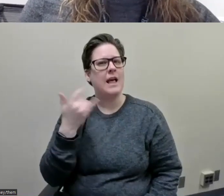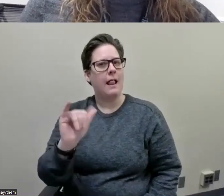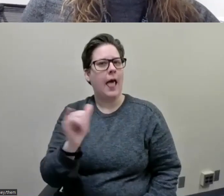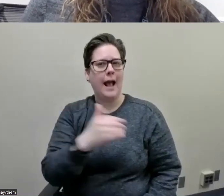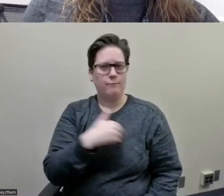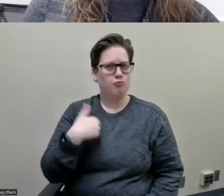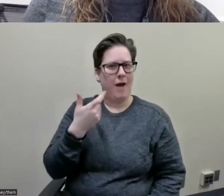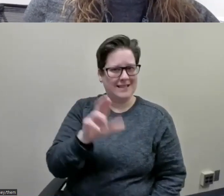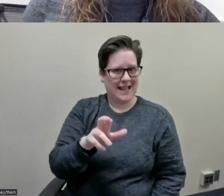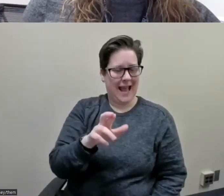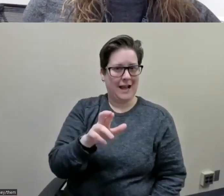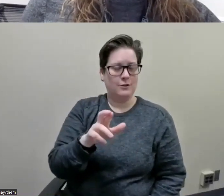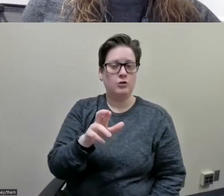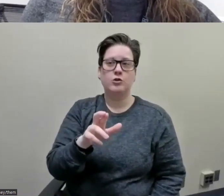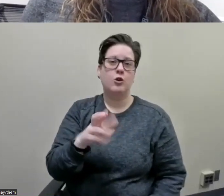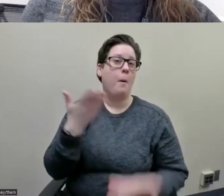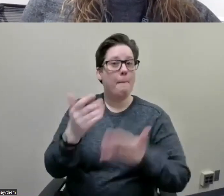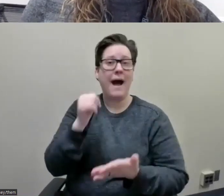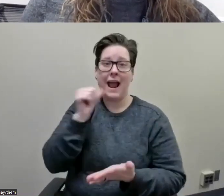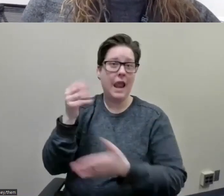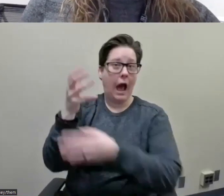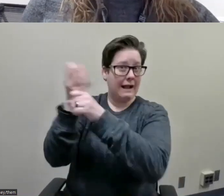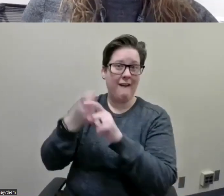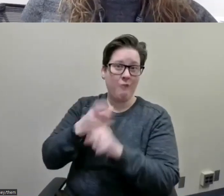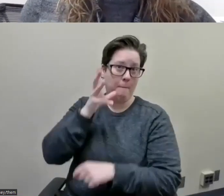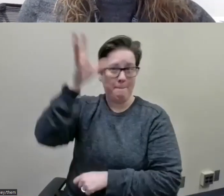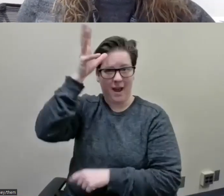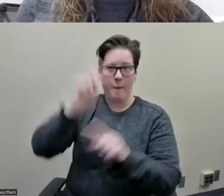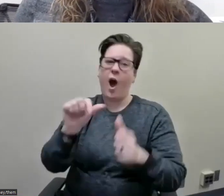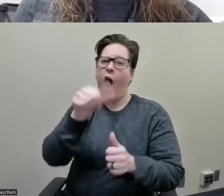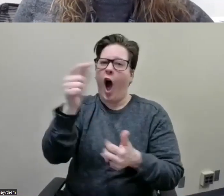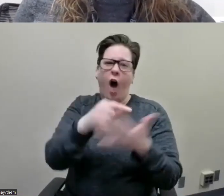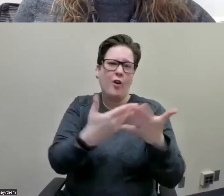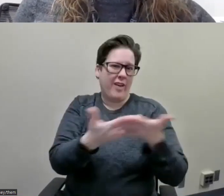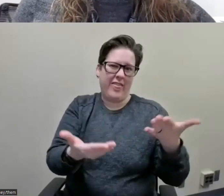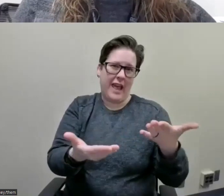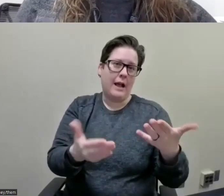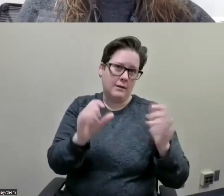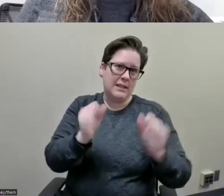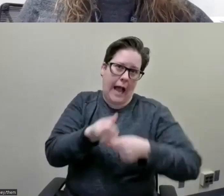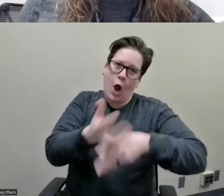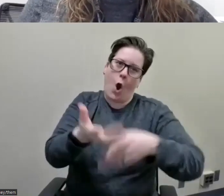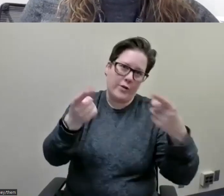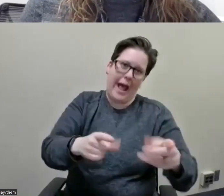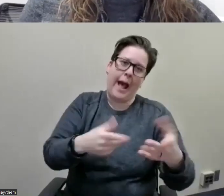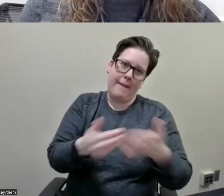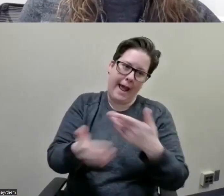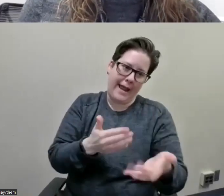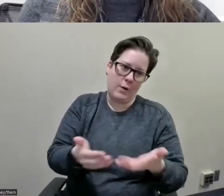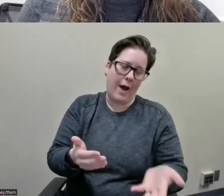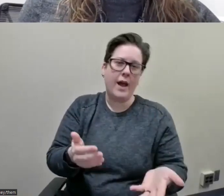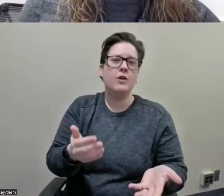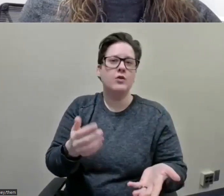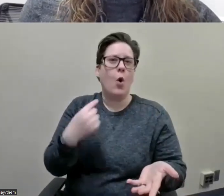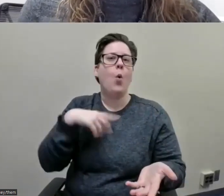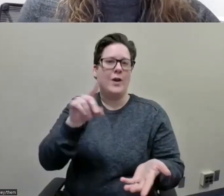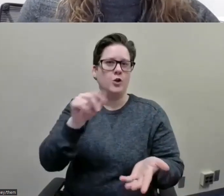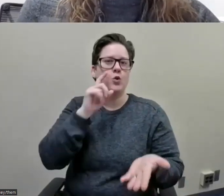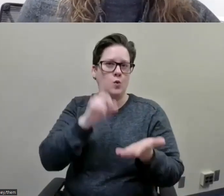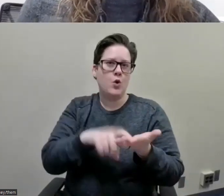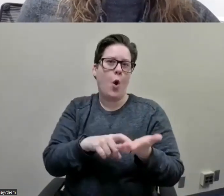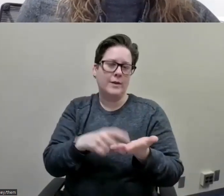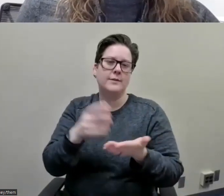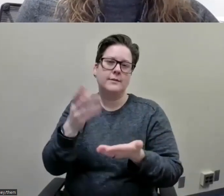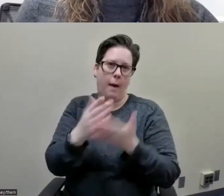that we just aren't well understood, that aren't genetics we know to this time. So we have clustering of prostate cancers